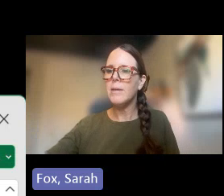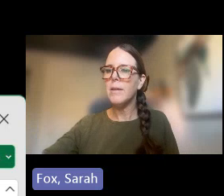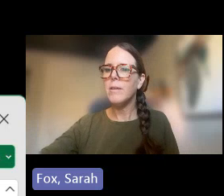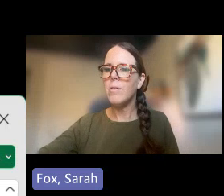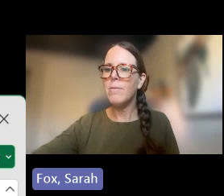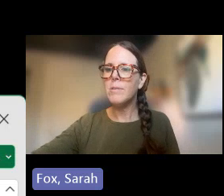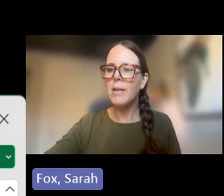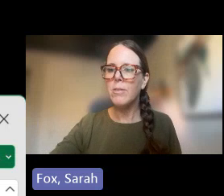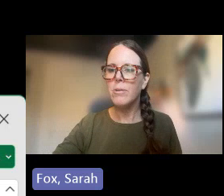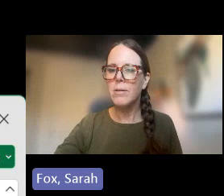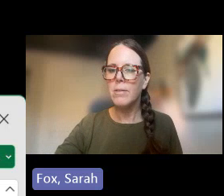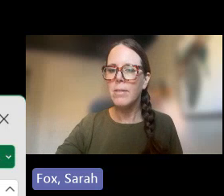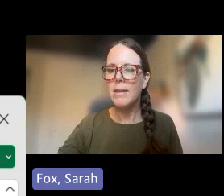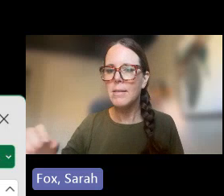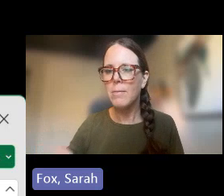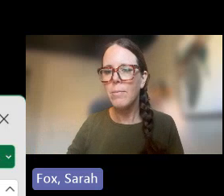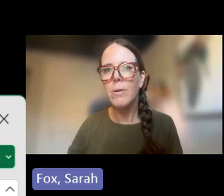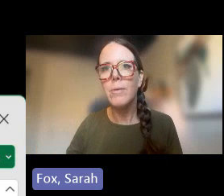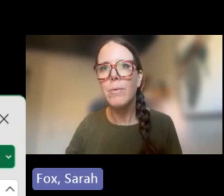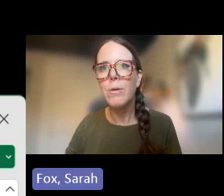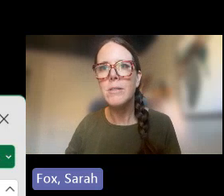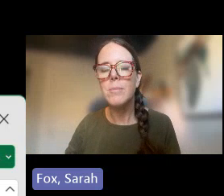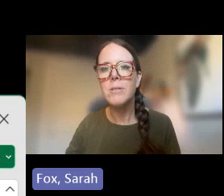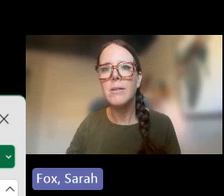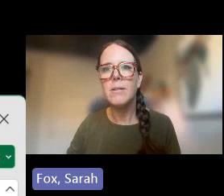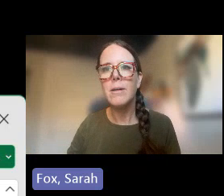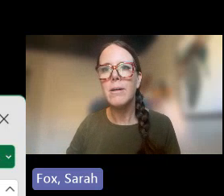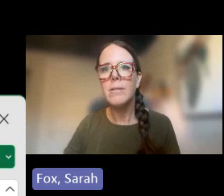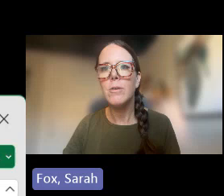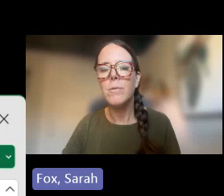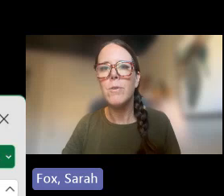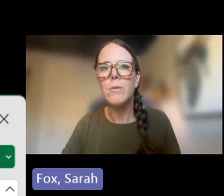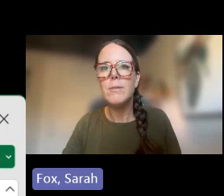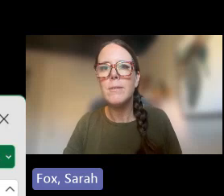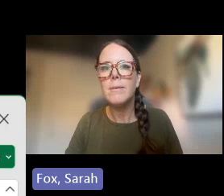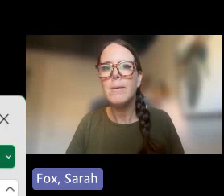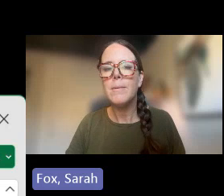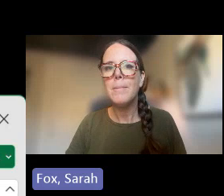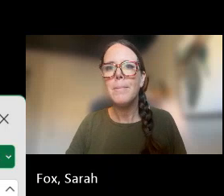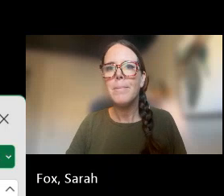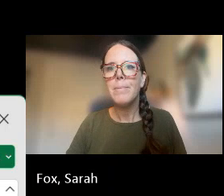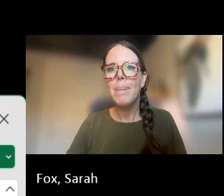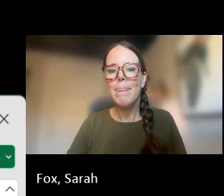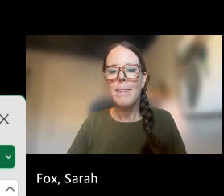So there are obviously other things that were worrisome to the reviewers.